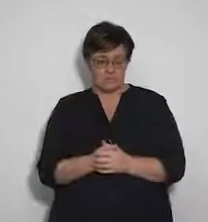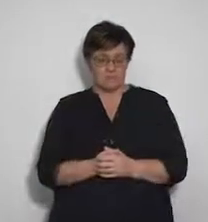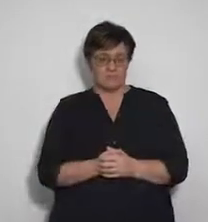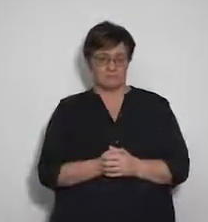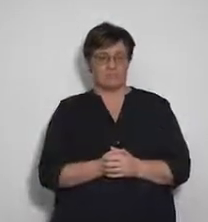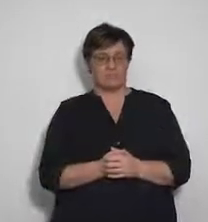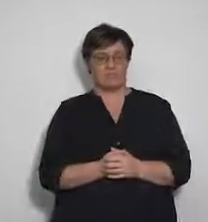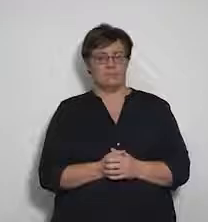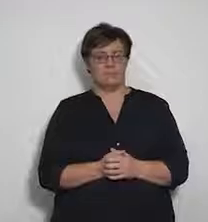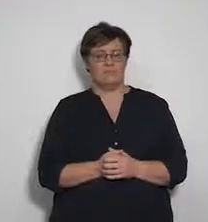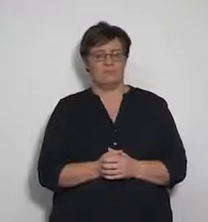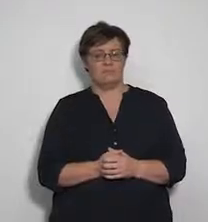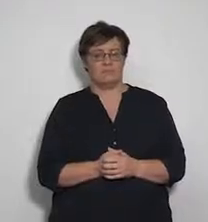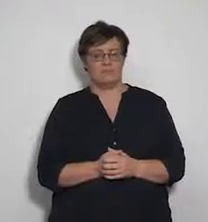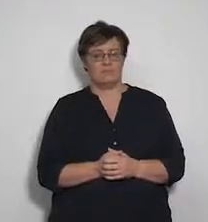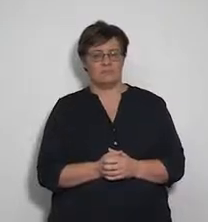get straight into it, guys.